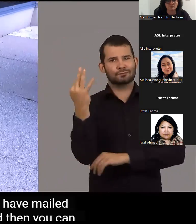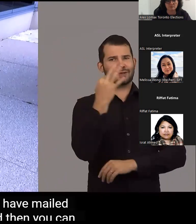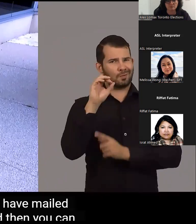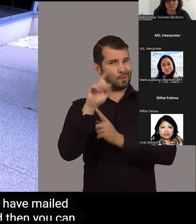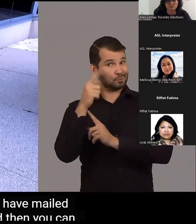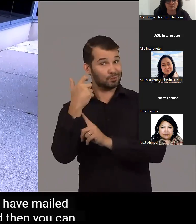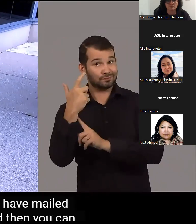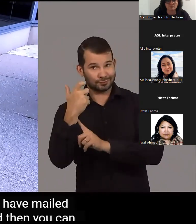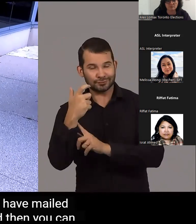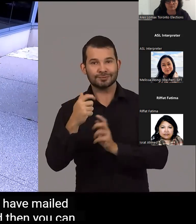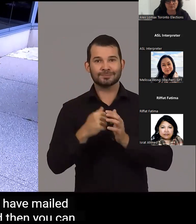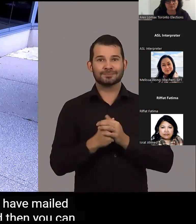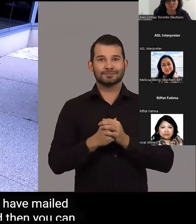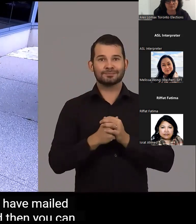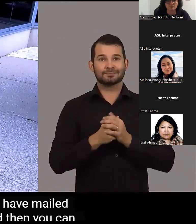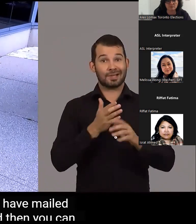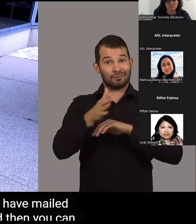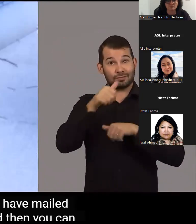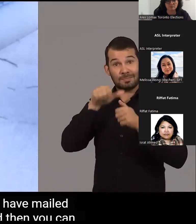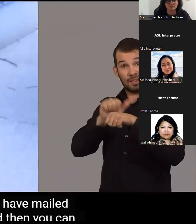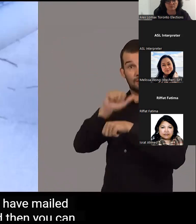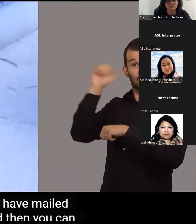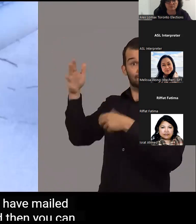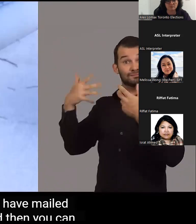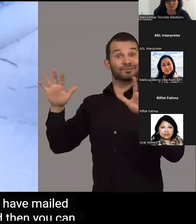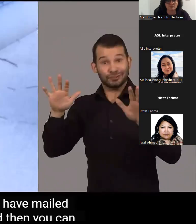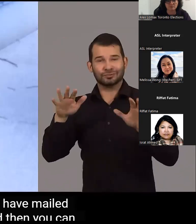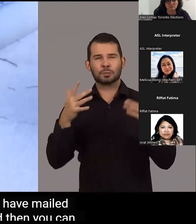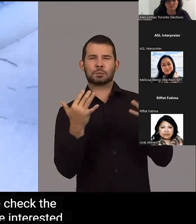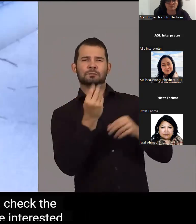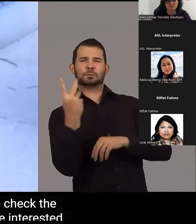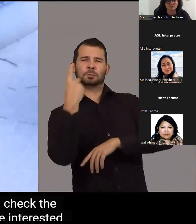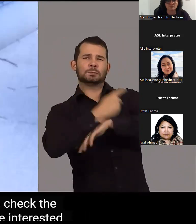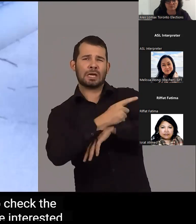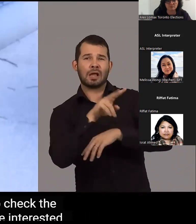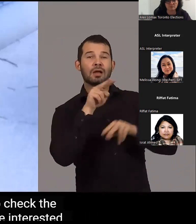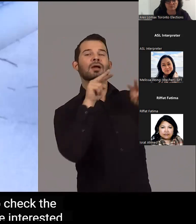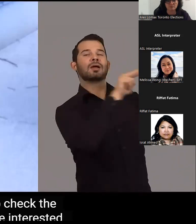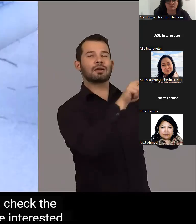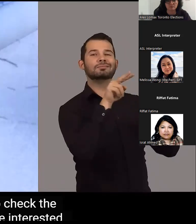21st. After you have mailed your package, wait a few days, and then you can visit